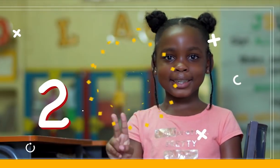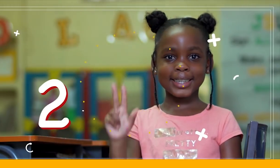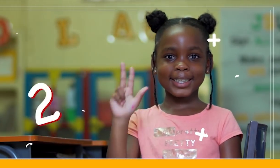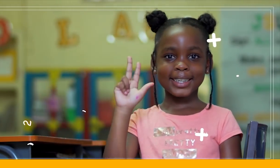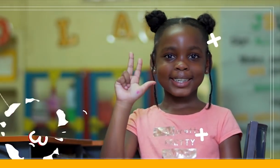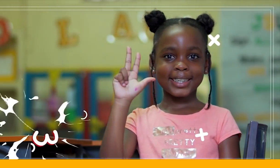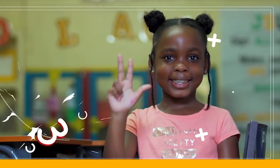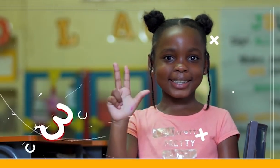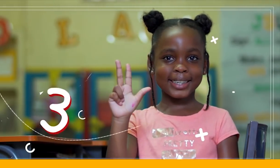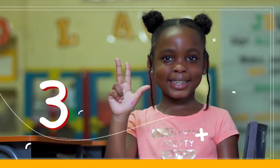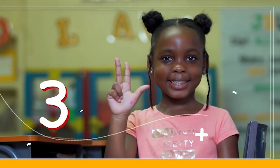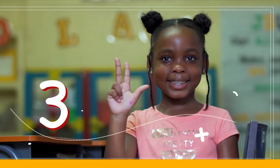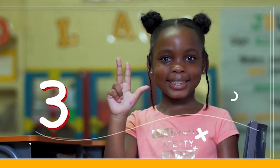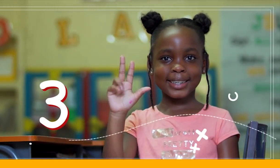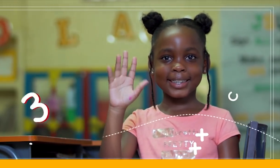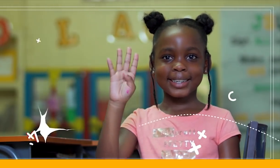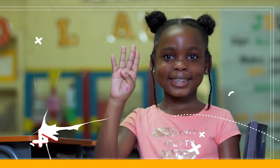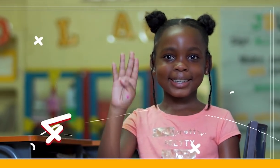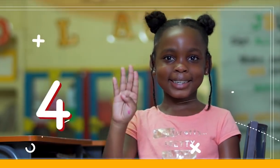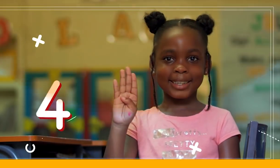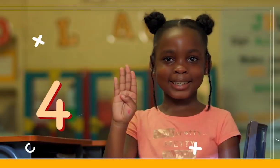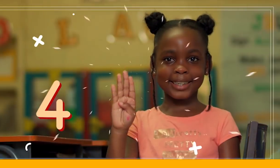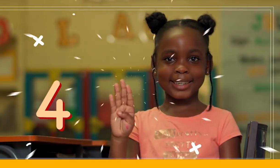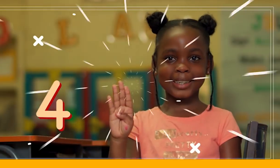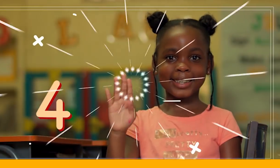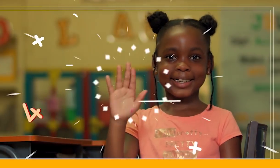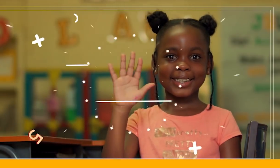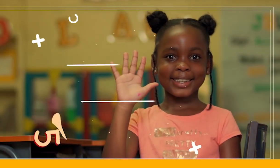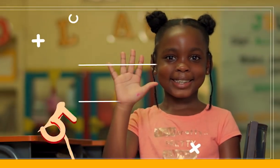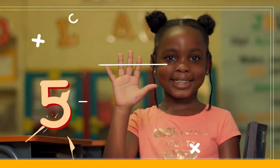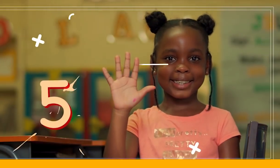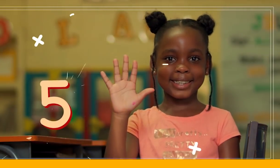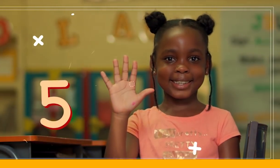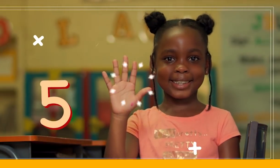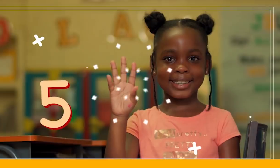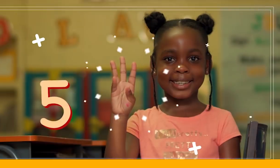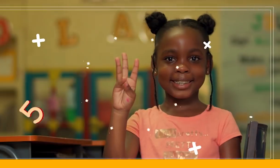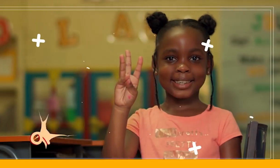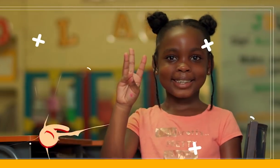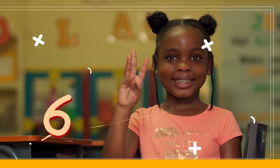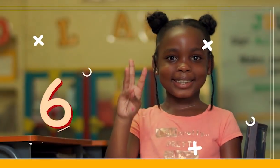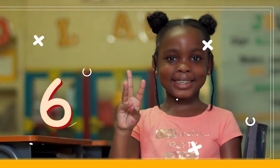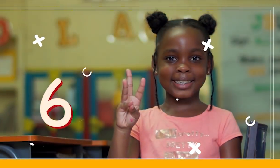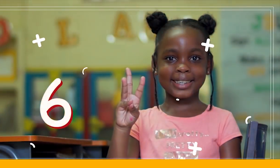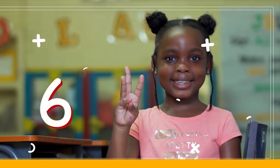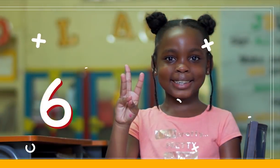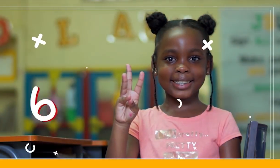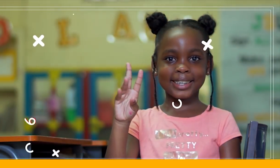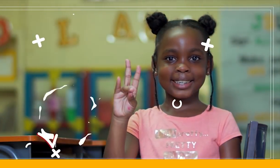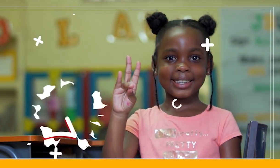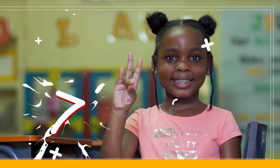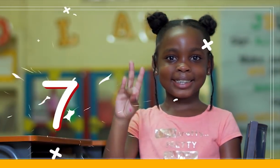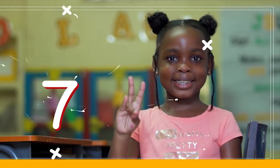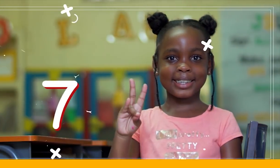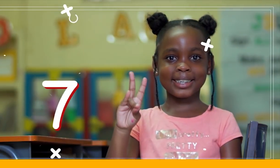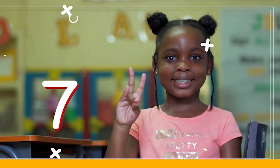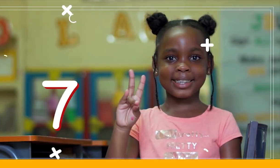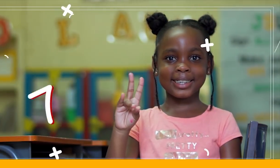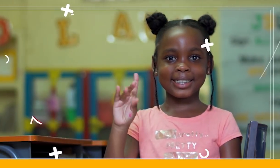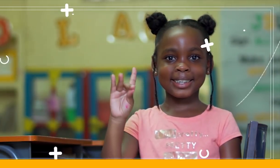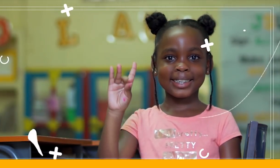2, 3, 4, 5, 6,